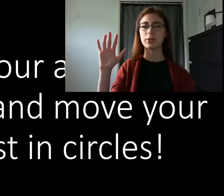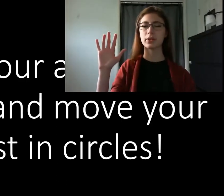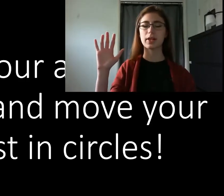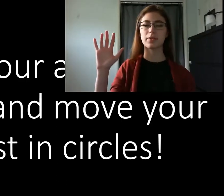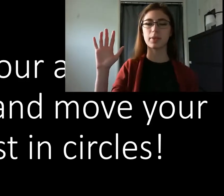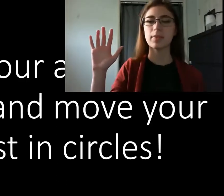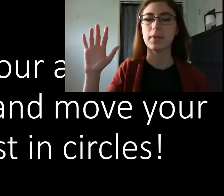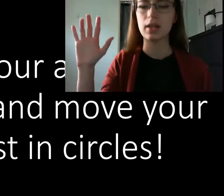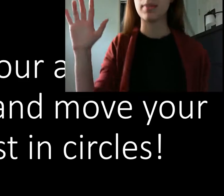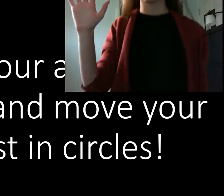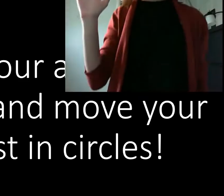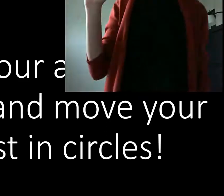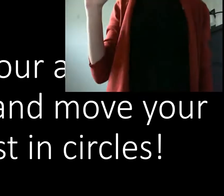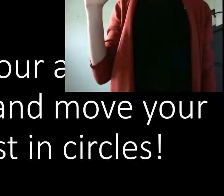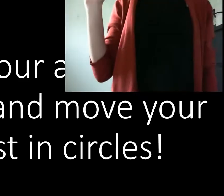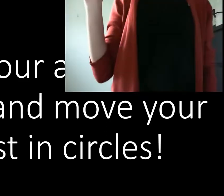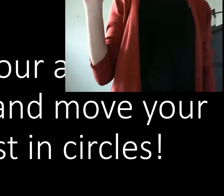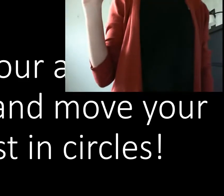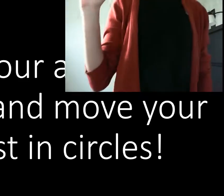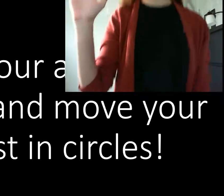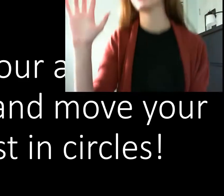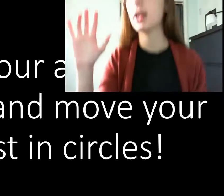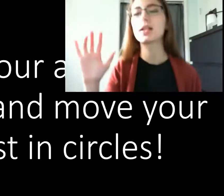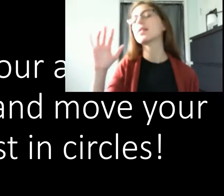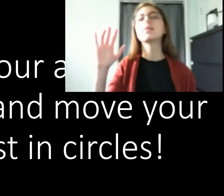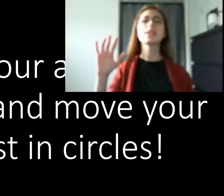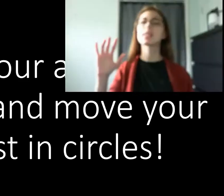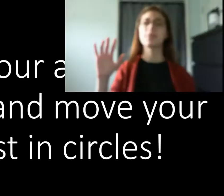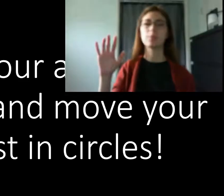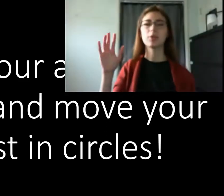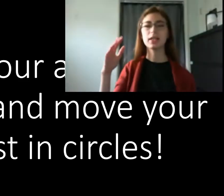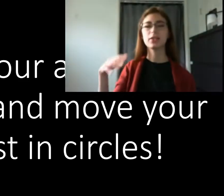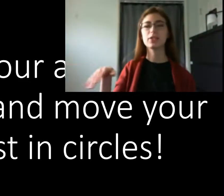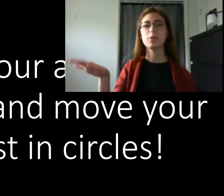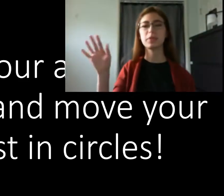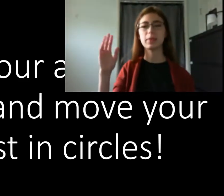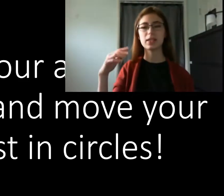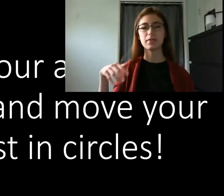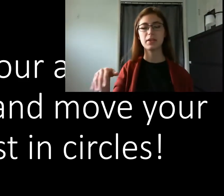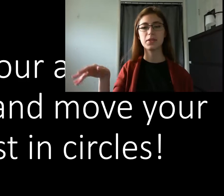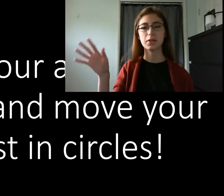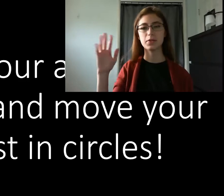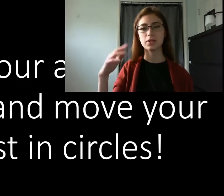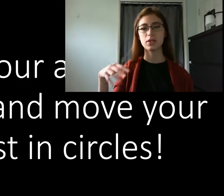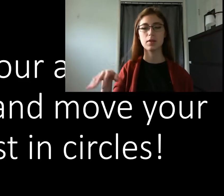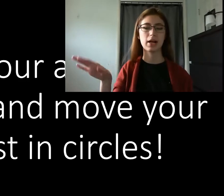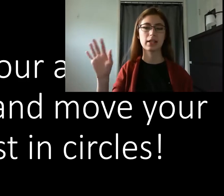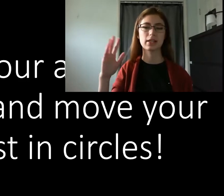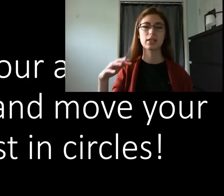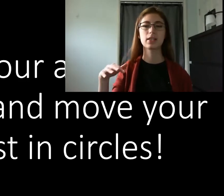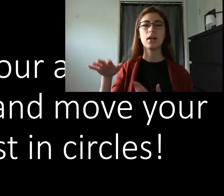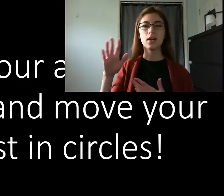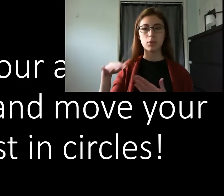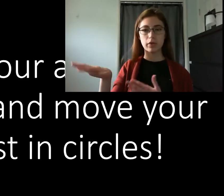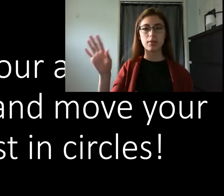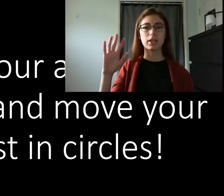to your shoulder comfortably. My elbow's kind of like this. Nice and comfortable. And then just move your wrist around in circles so you can